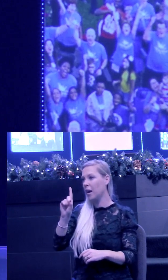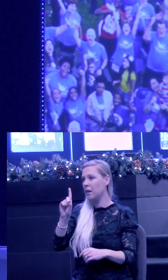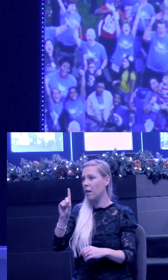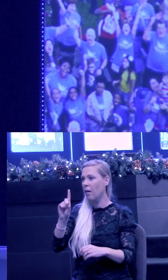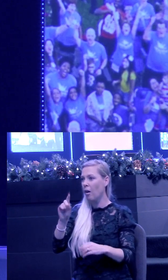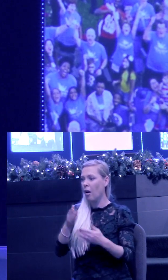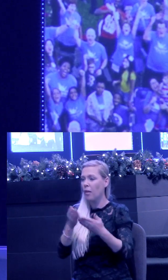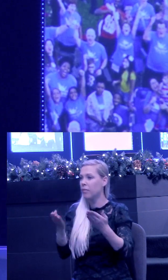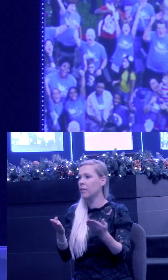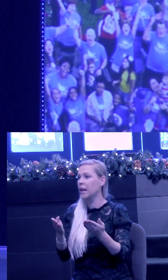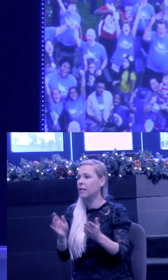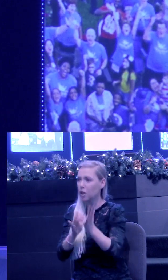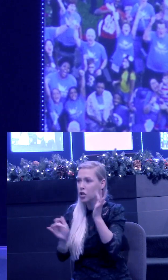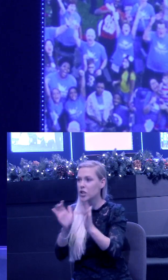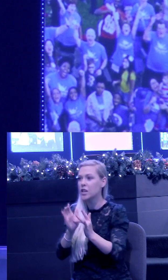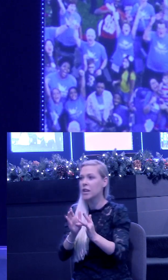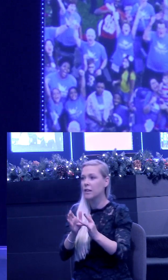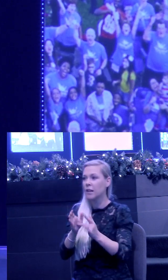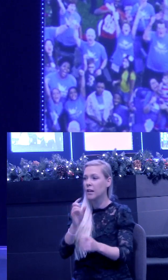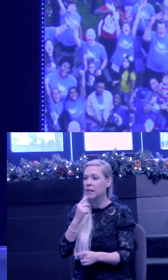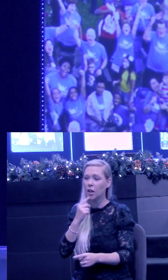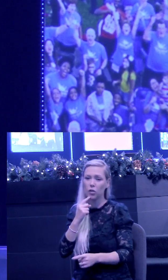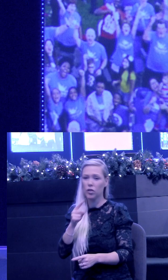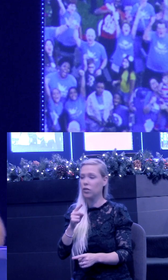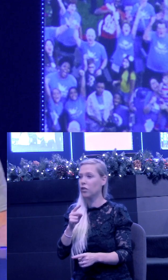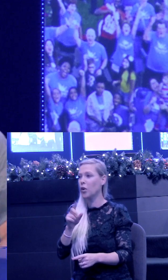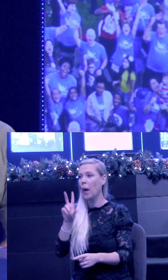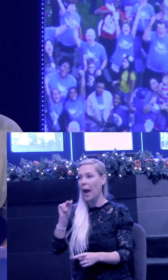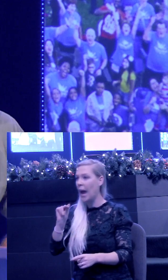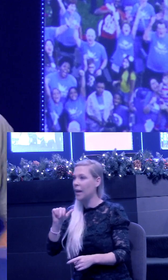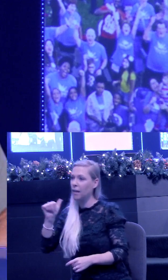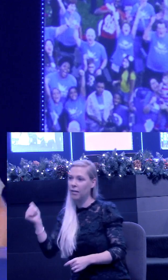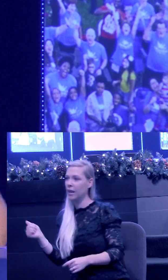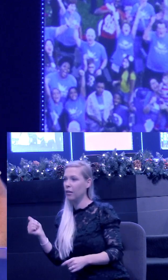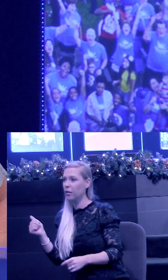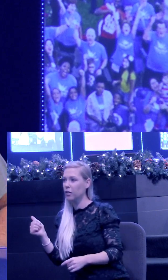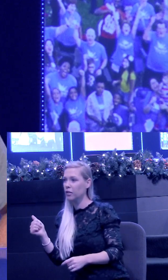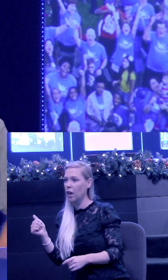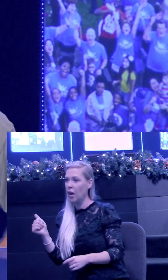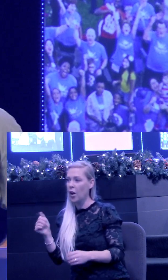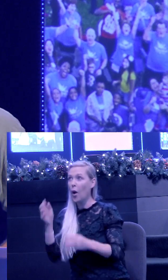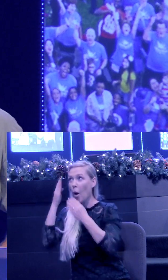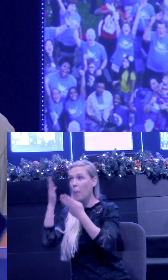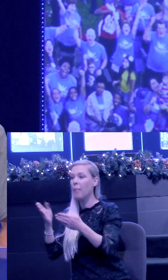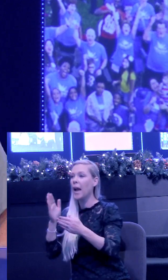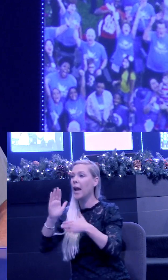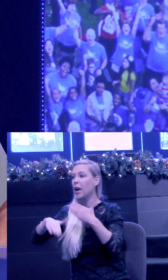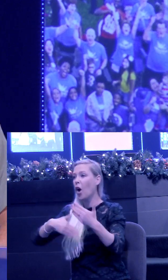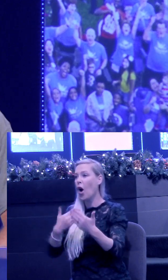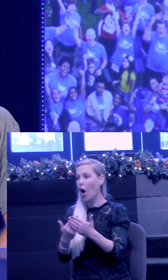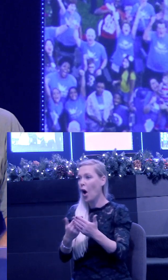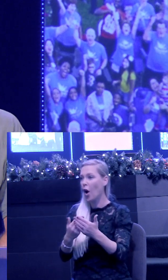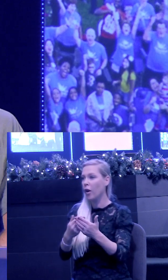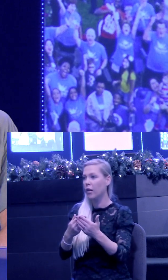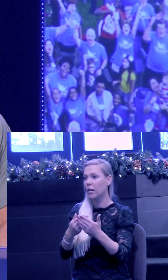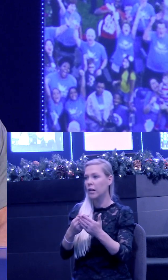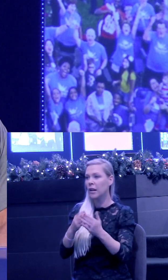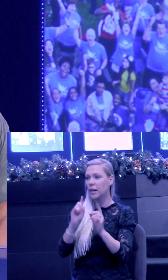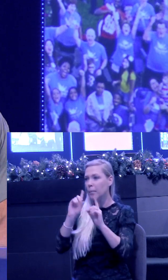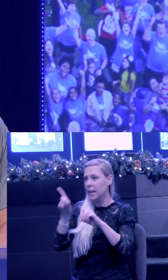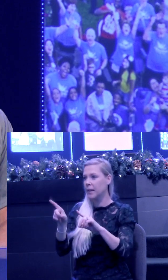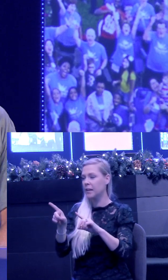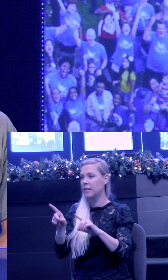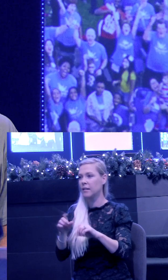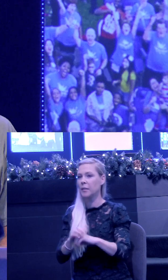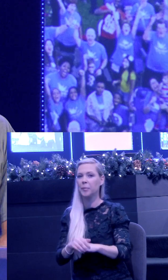can't be a Lone Ranger Christian. You can't do life on your own. You can't obey those commands. And so I love to say this. You can't reach your